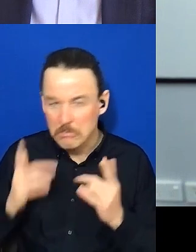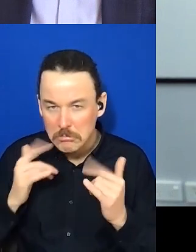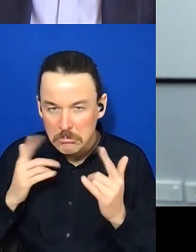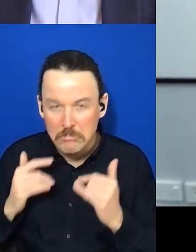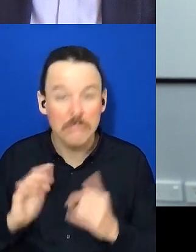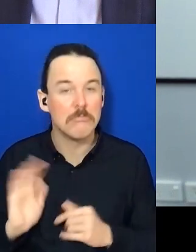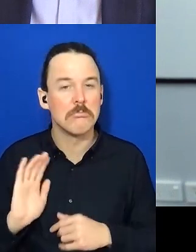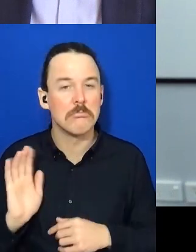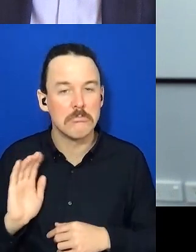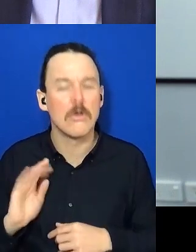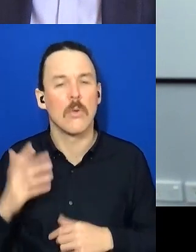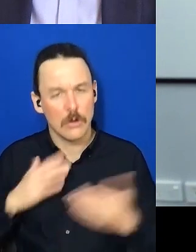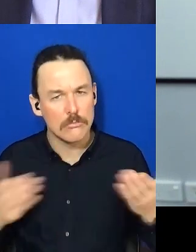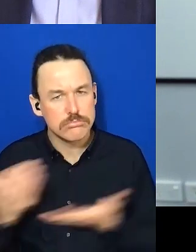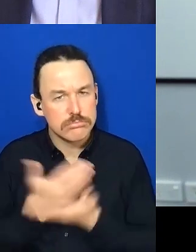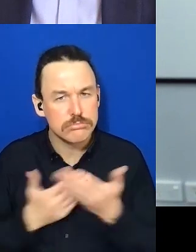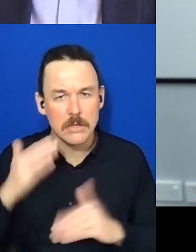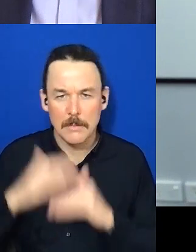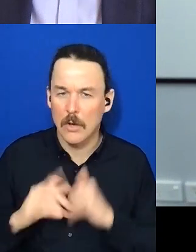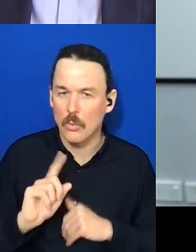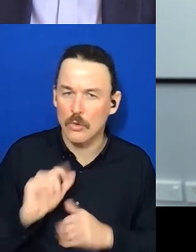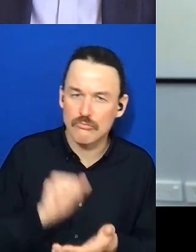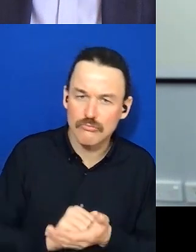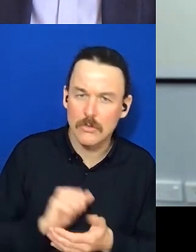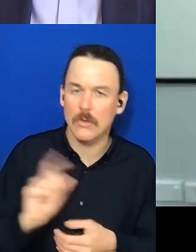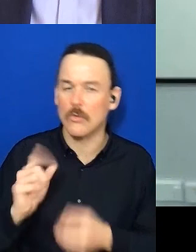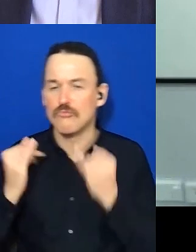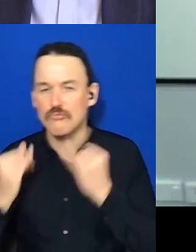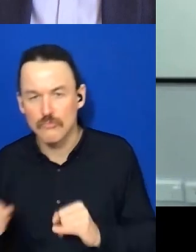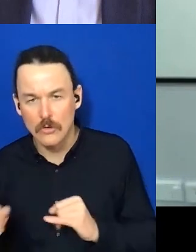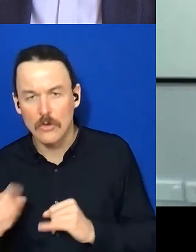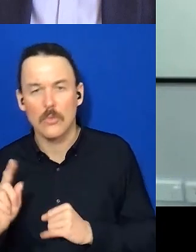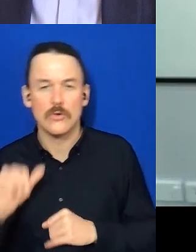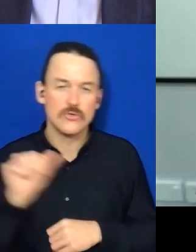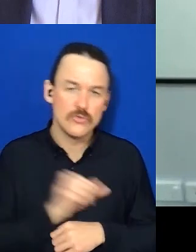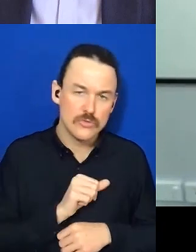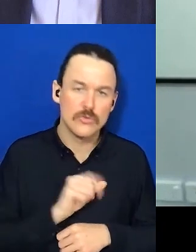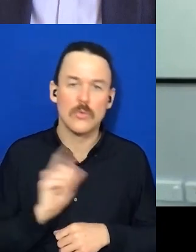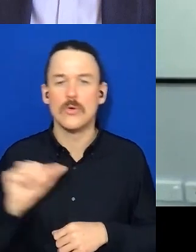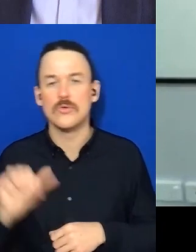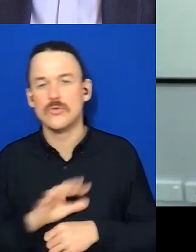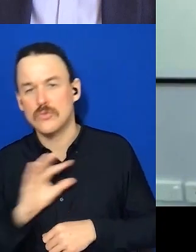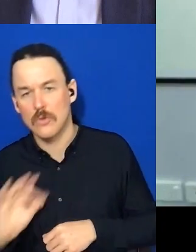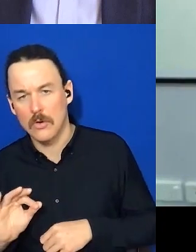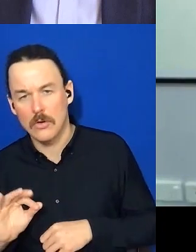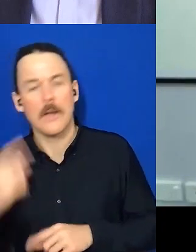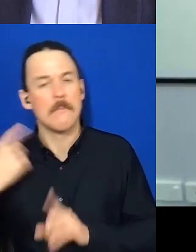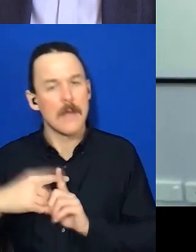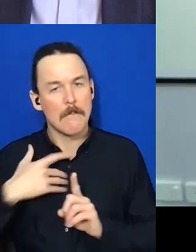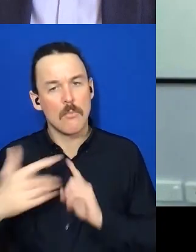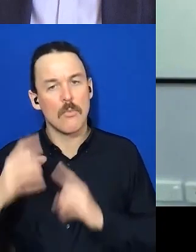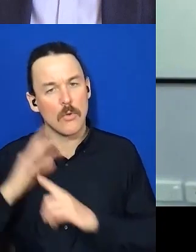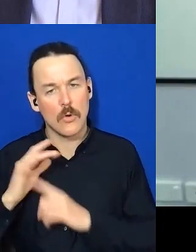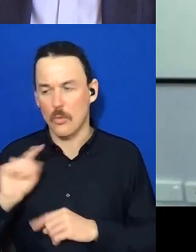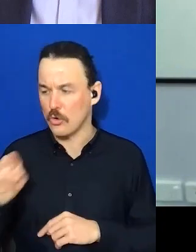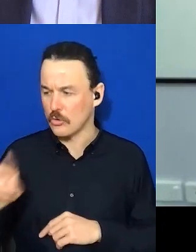But if we think about, we've come to a panel process for healing, not